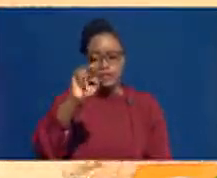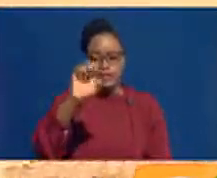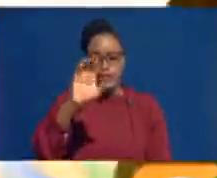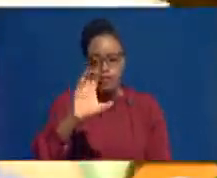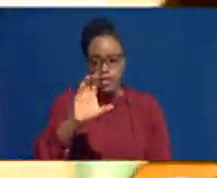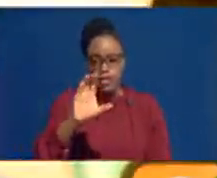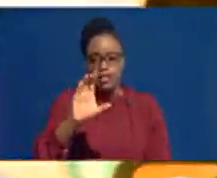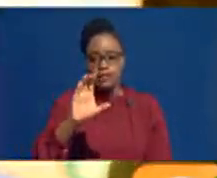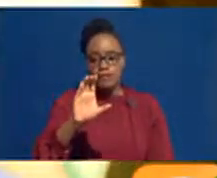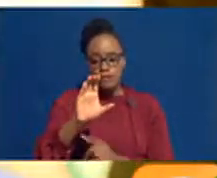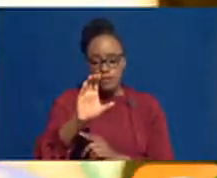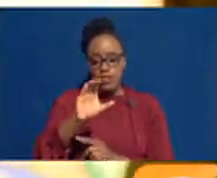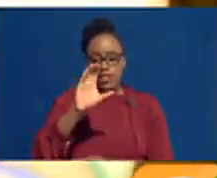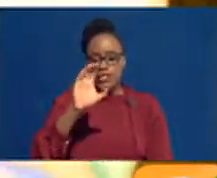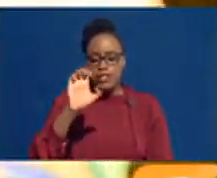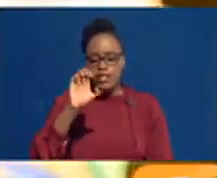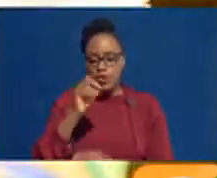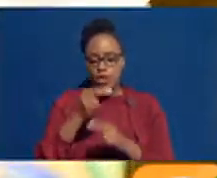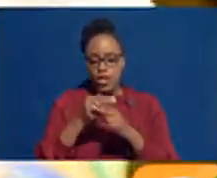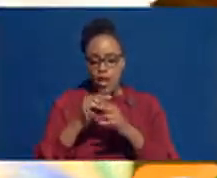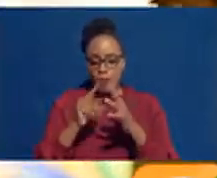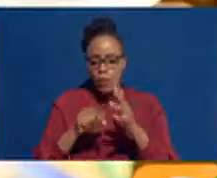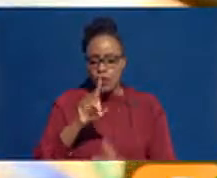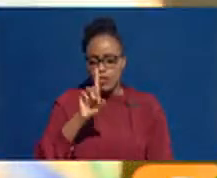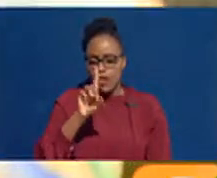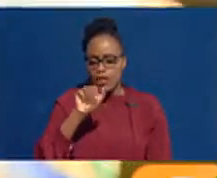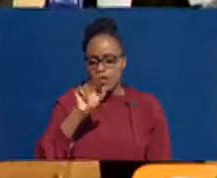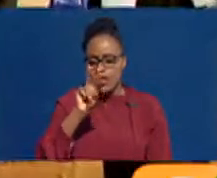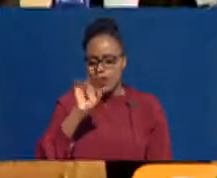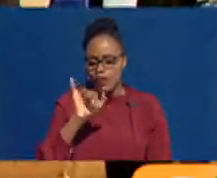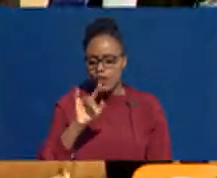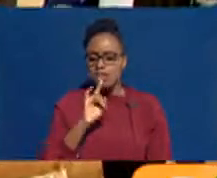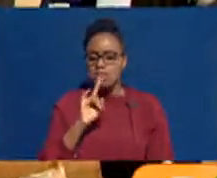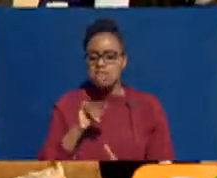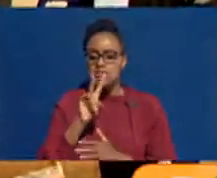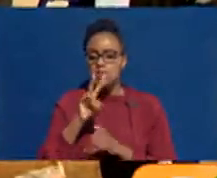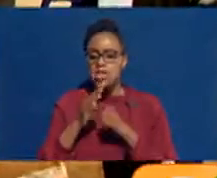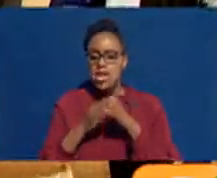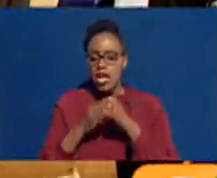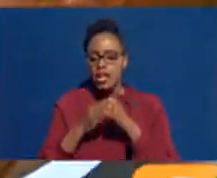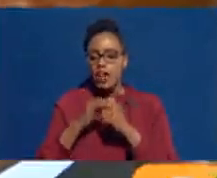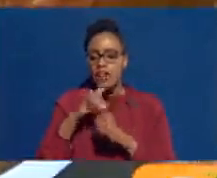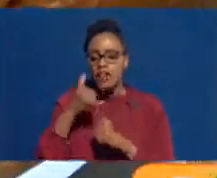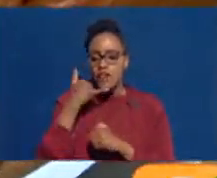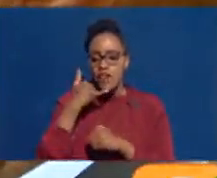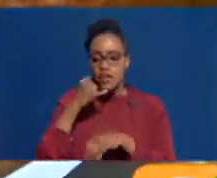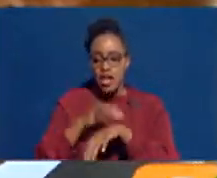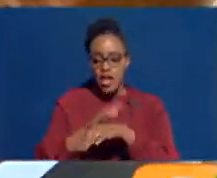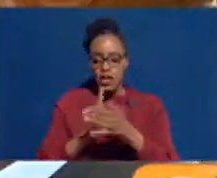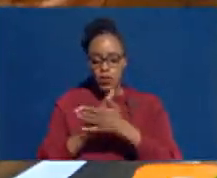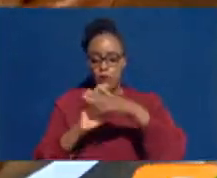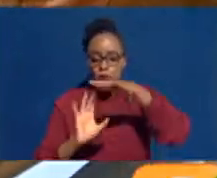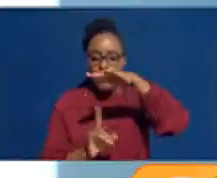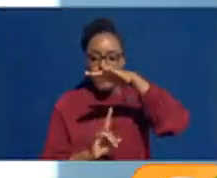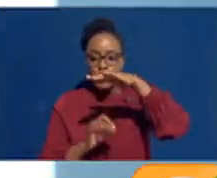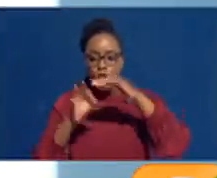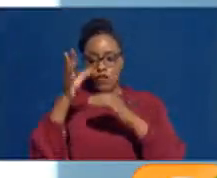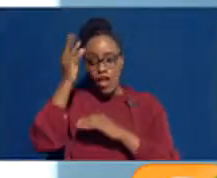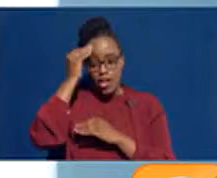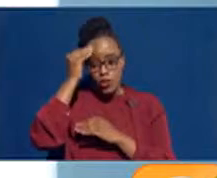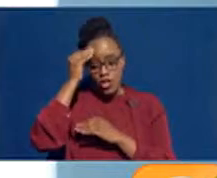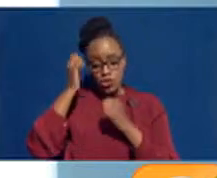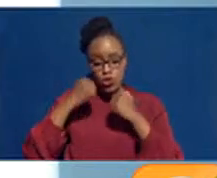Examination Council CEO Dr. David Njengere says 29 phones were confiscated by Ministry of Education